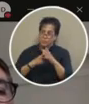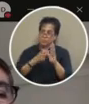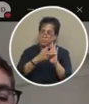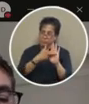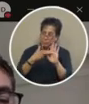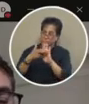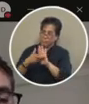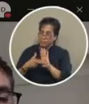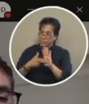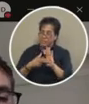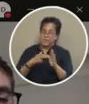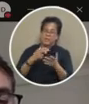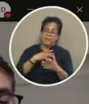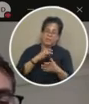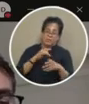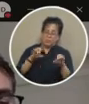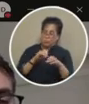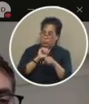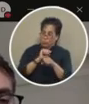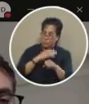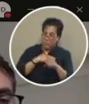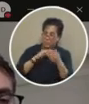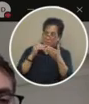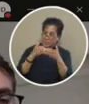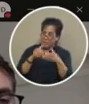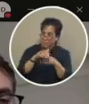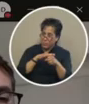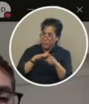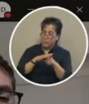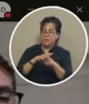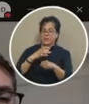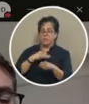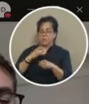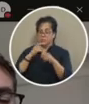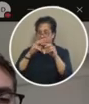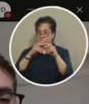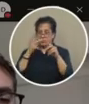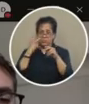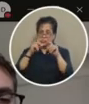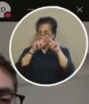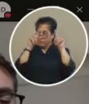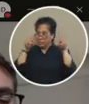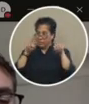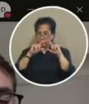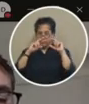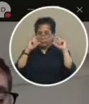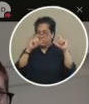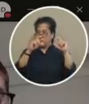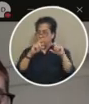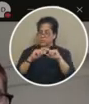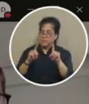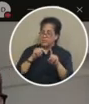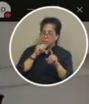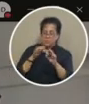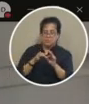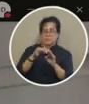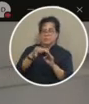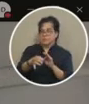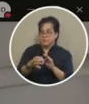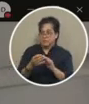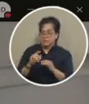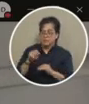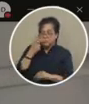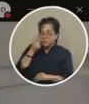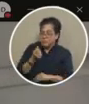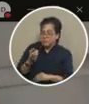love to do work within my neighborhoods and communities. I would love to see the signage up as soon as possible. It should not be delayed because there are